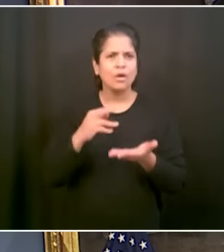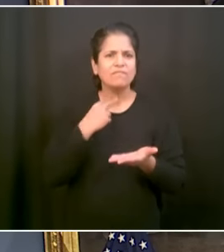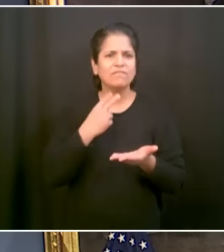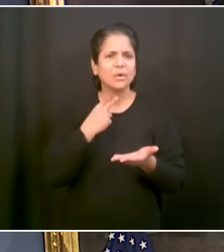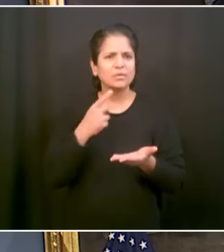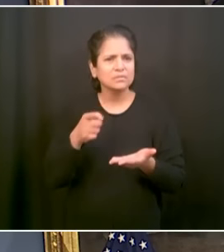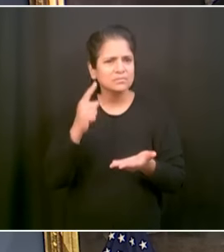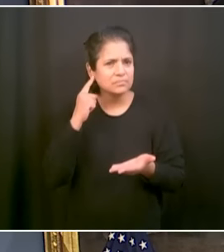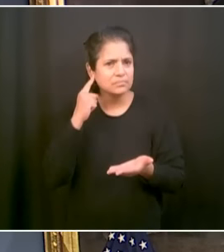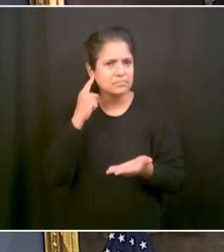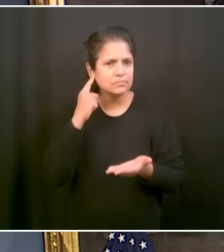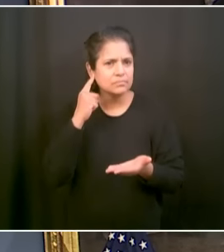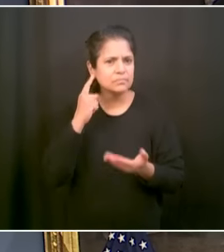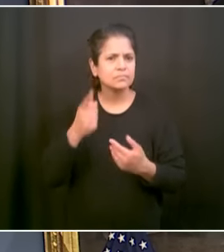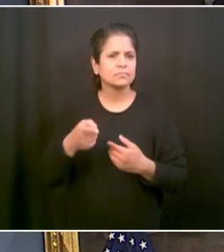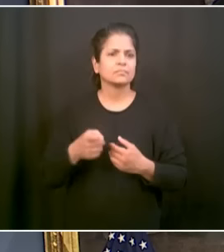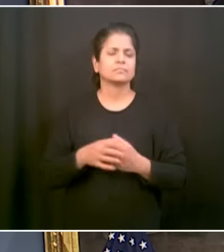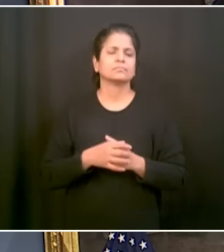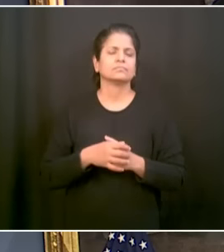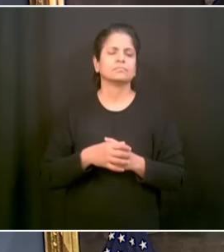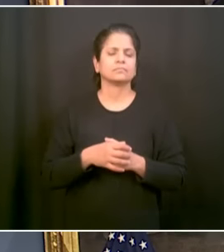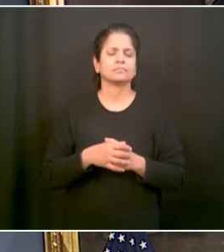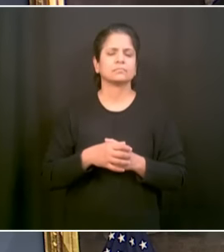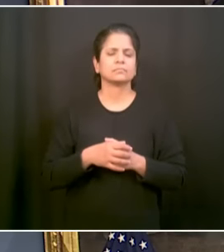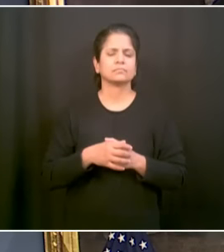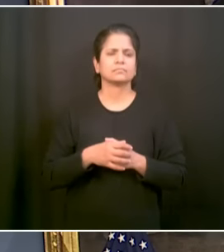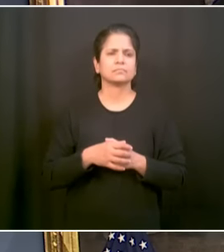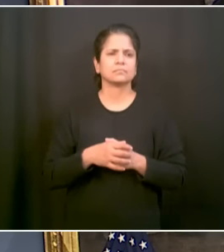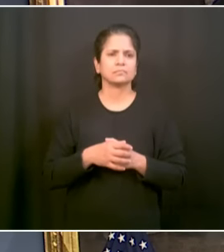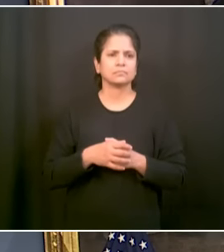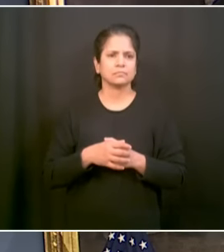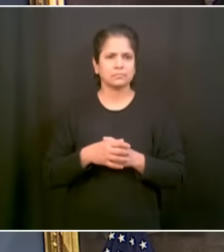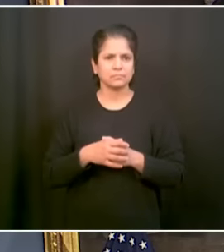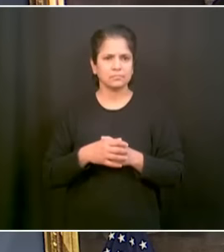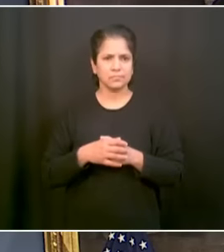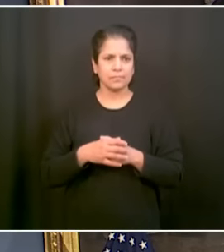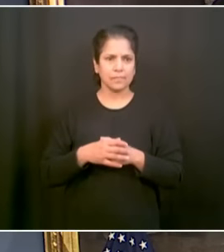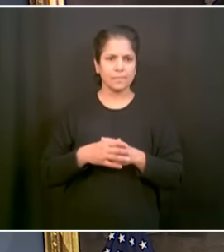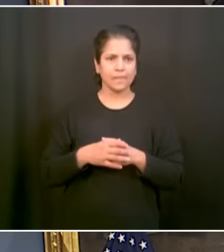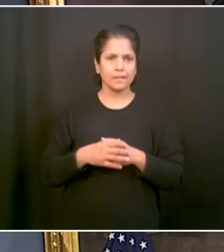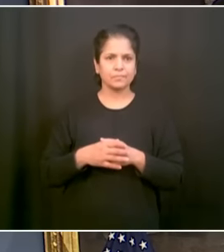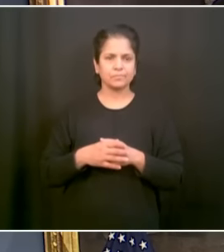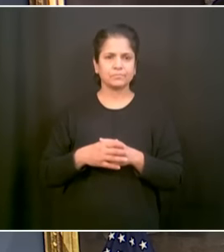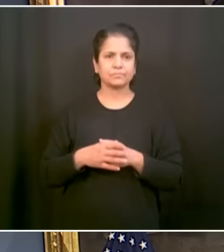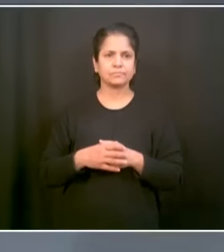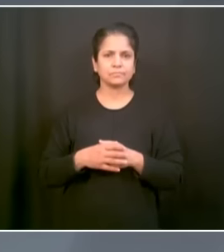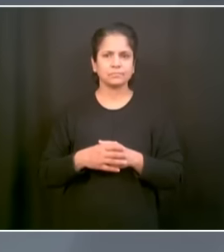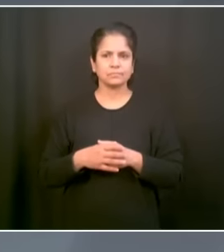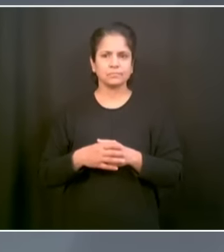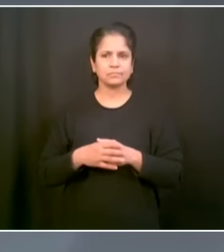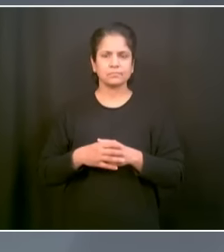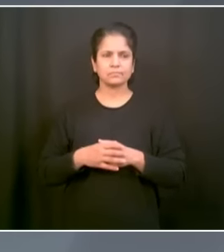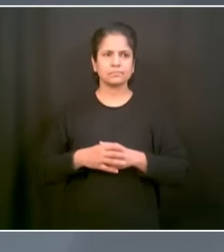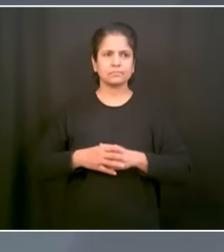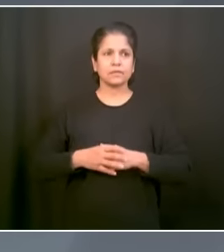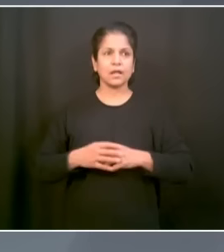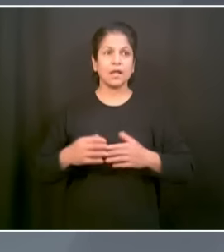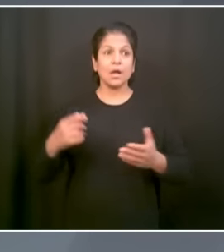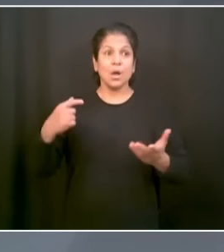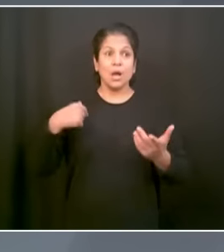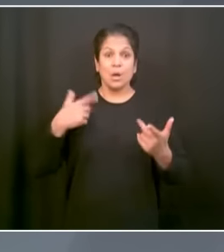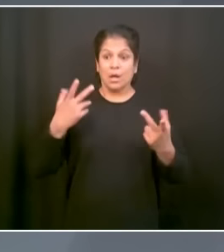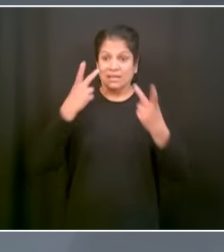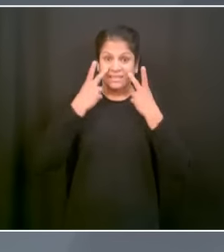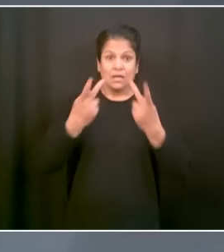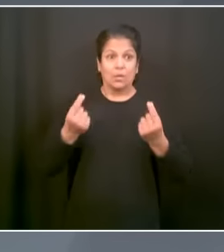difficult position if politically you are unable to get those things done. I think what we're seeing right now is that the city is in a